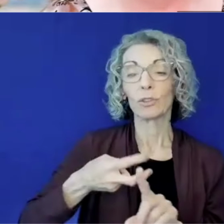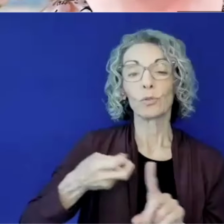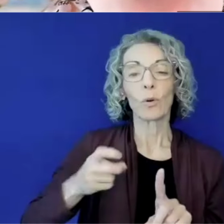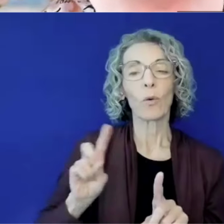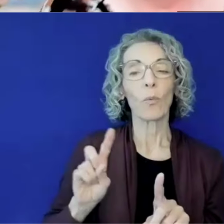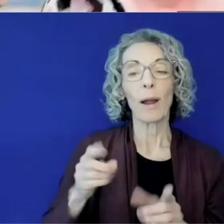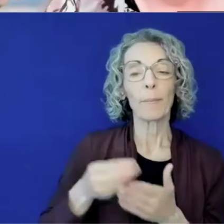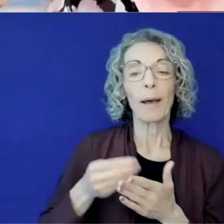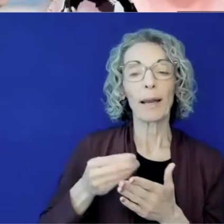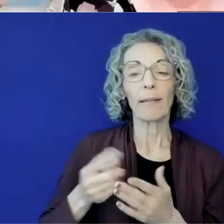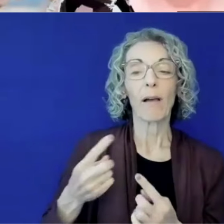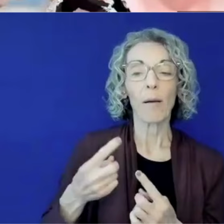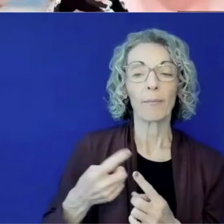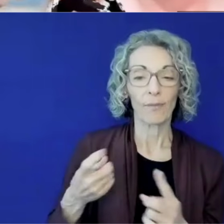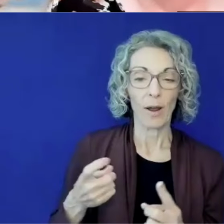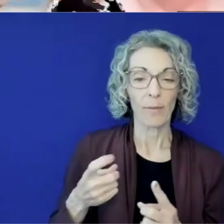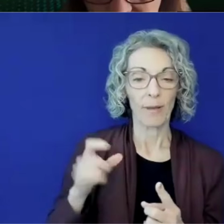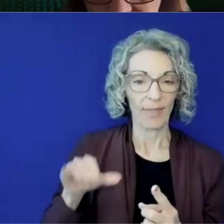paid.